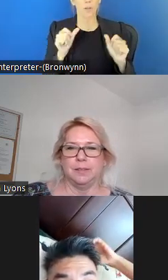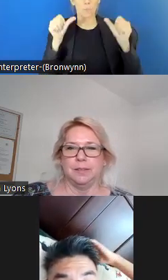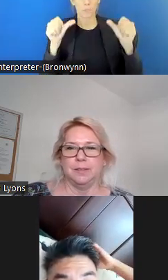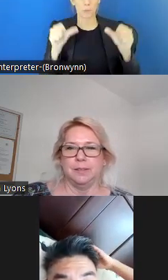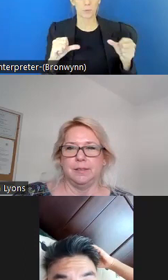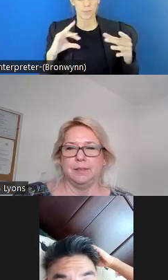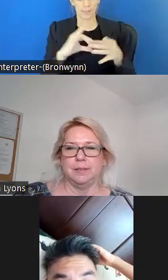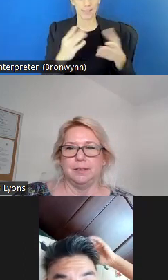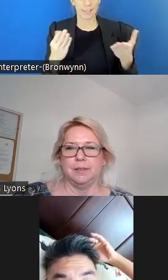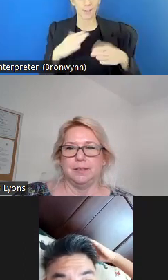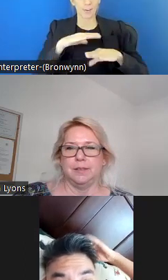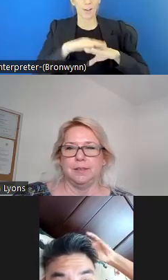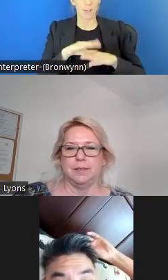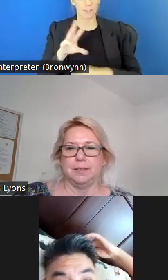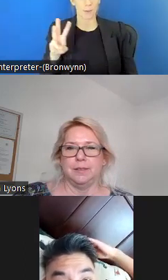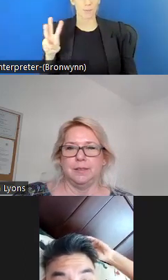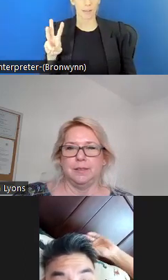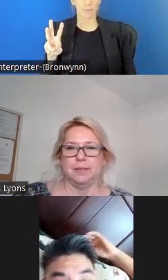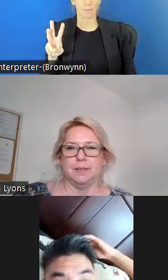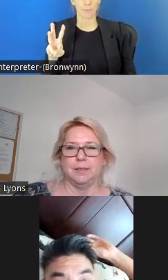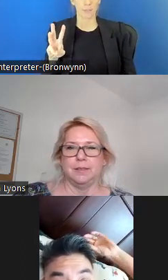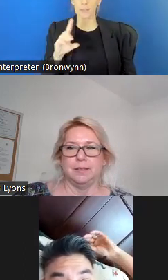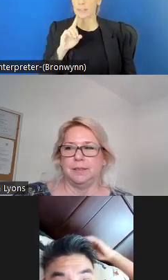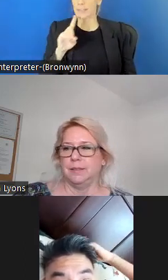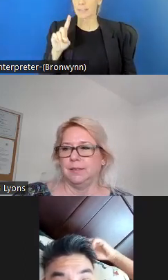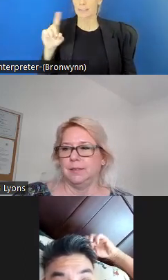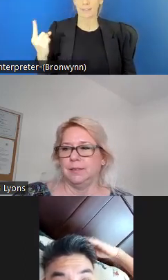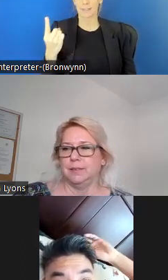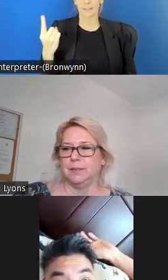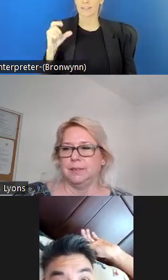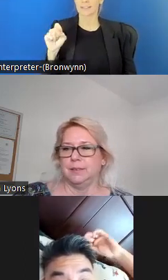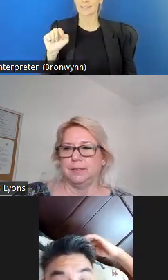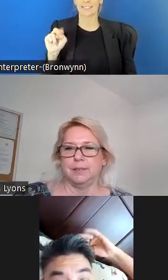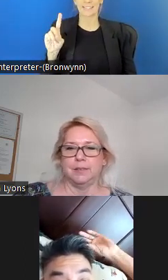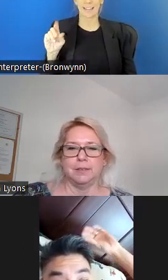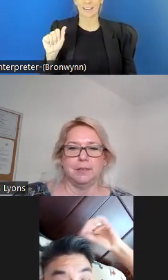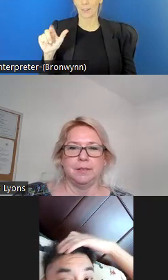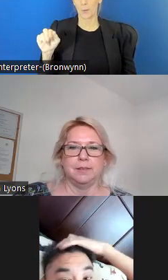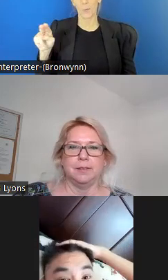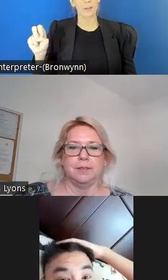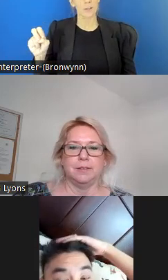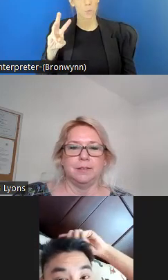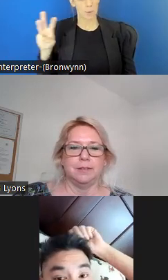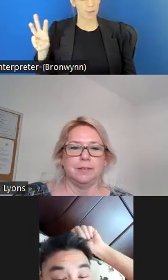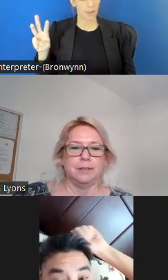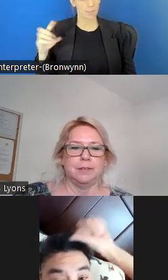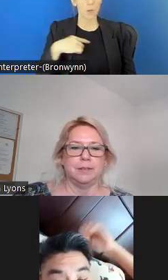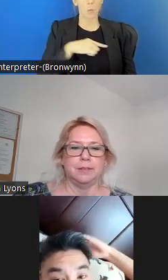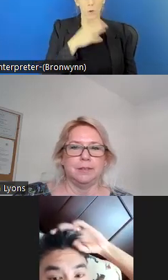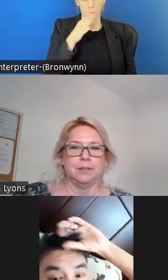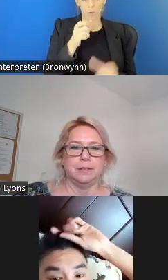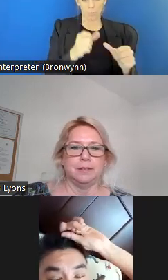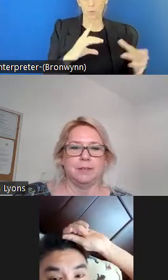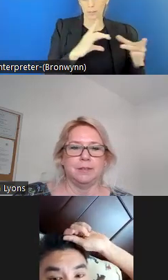here on our website. It is a standalone website, but we'll have links to it. And the nice thing about it is forward facing to the public